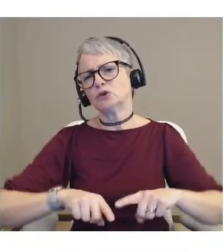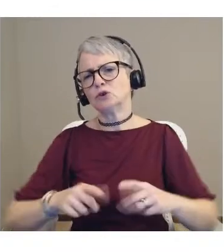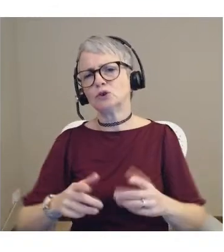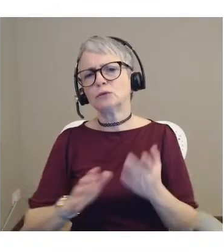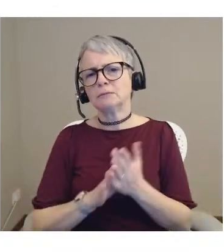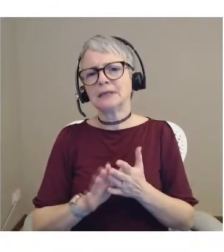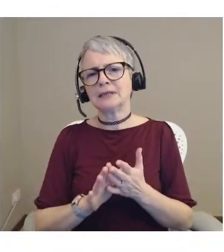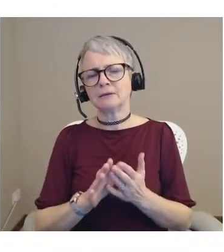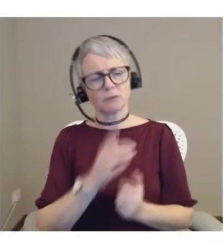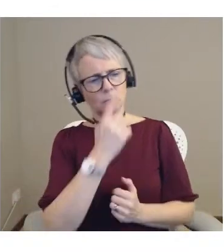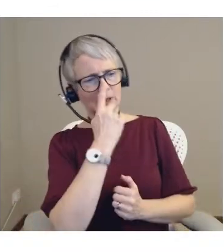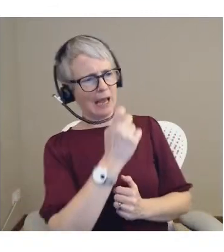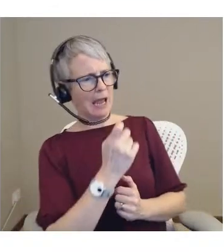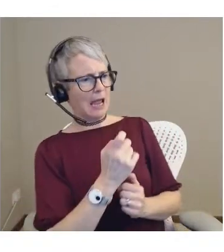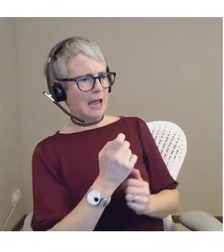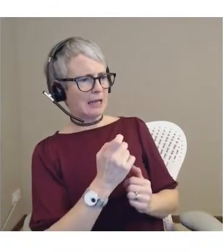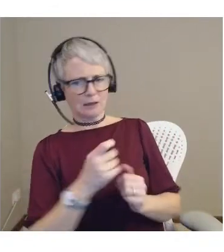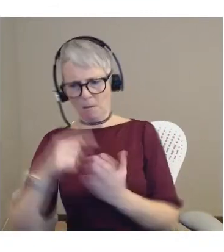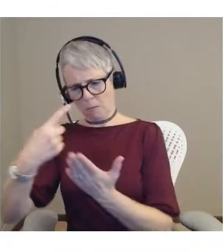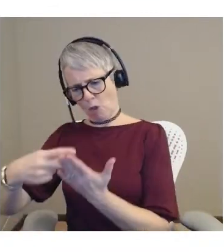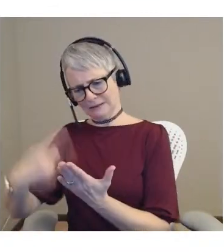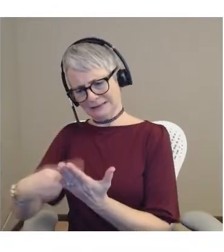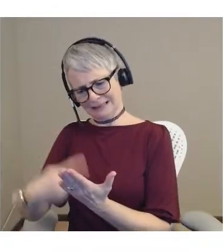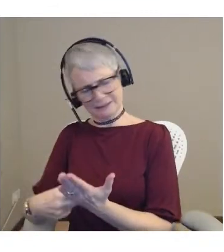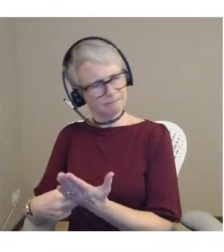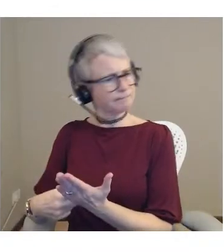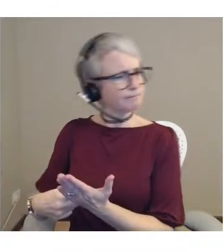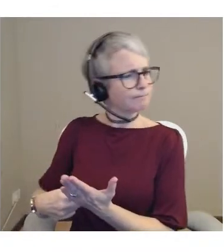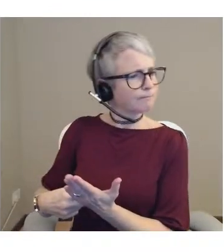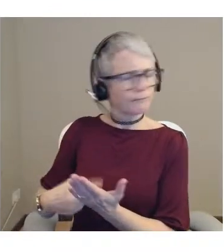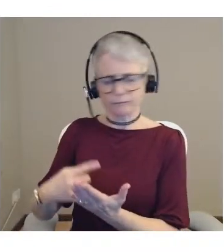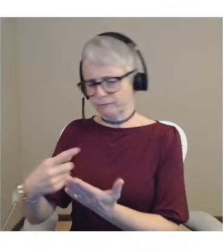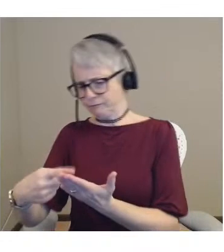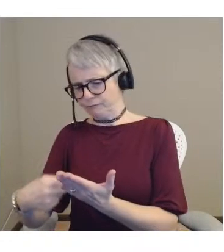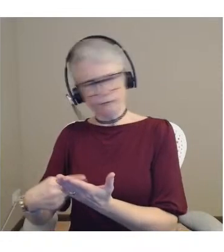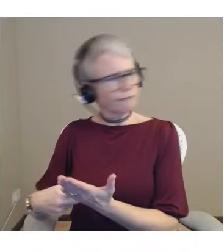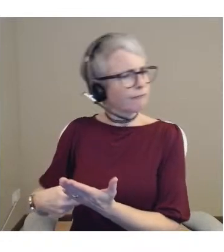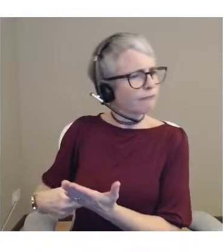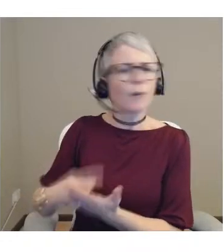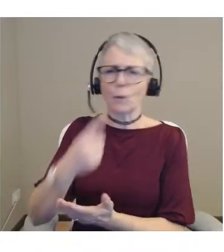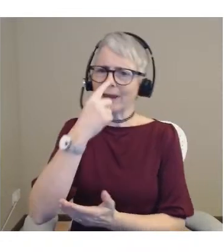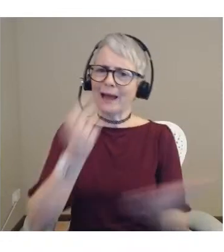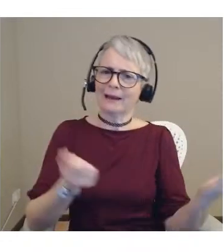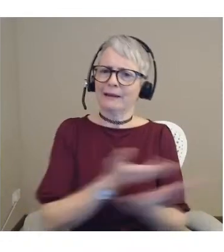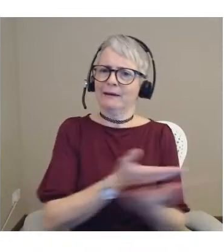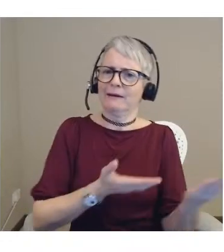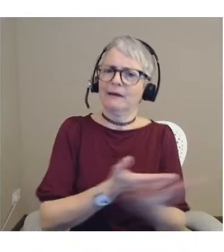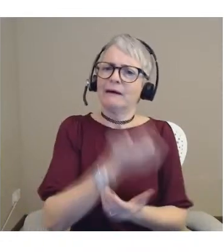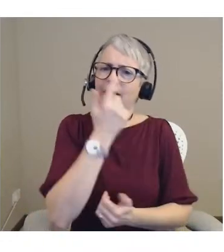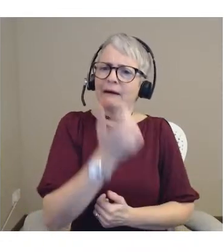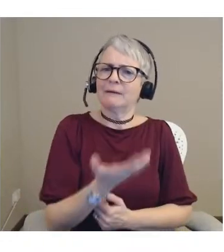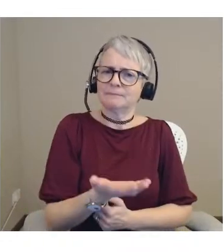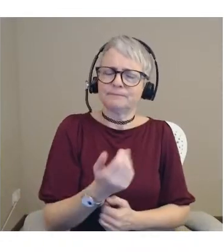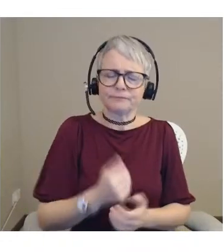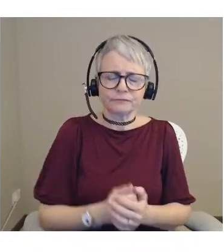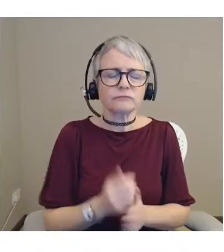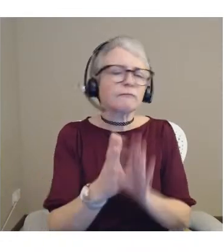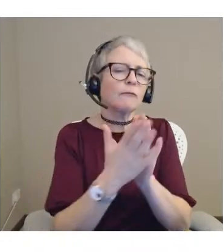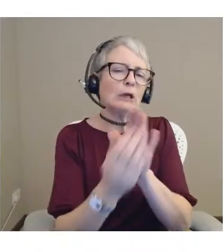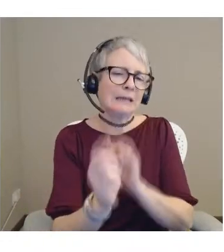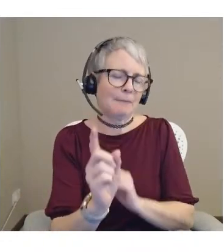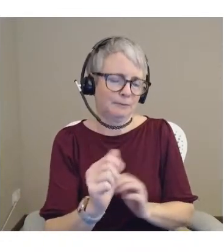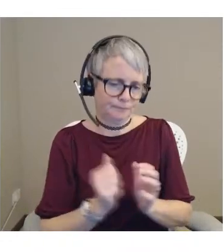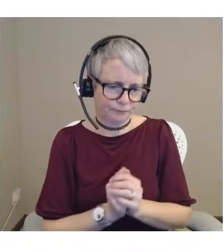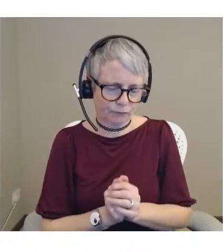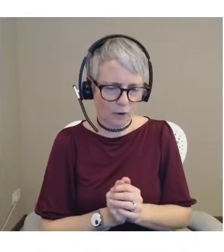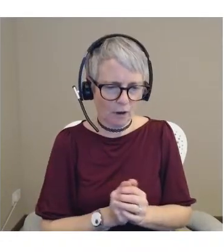address each kind of policy question and design question as it came up. So, for example, I think the role of the